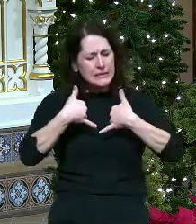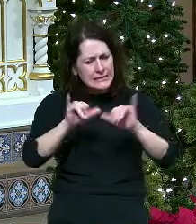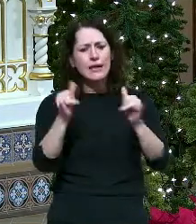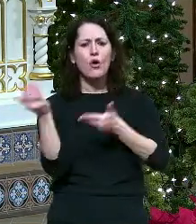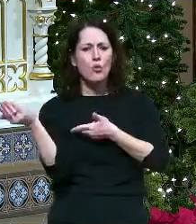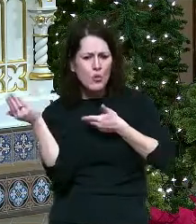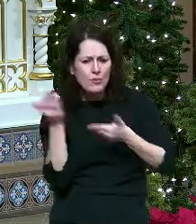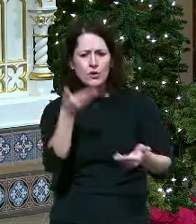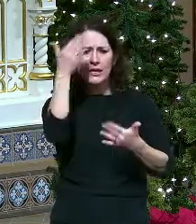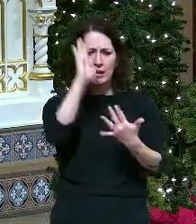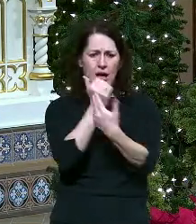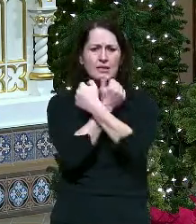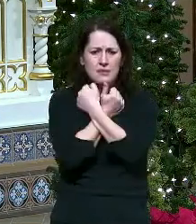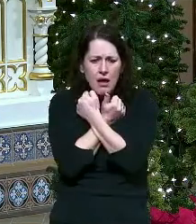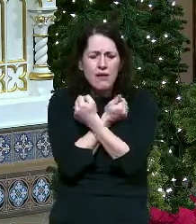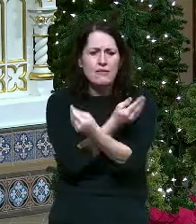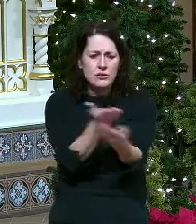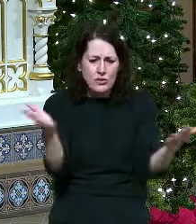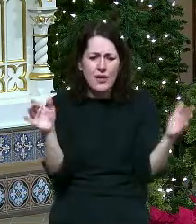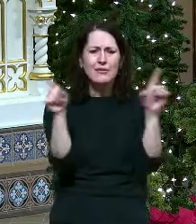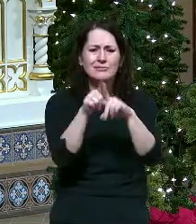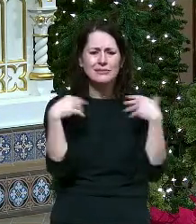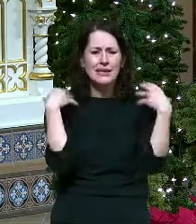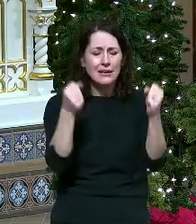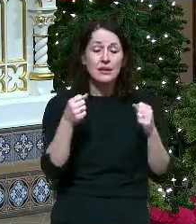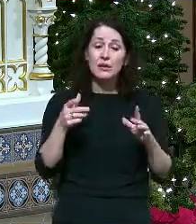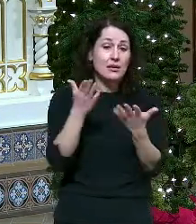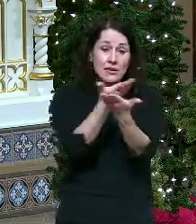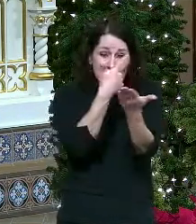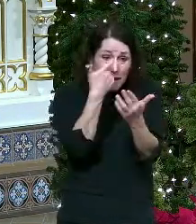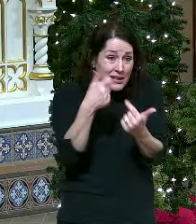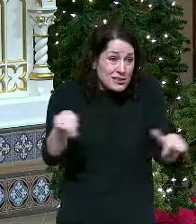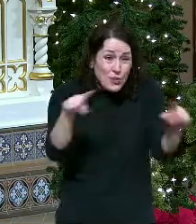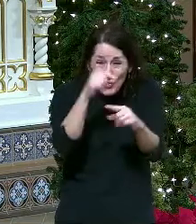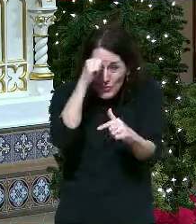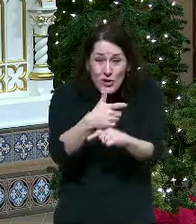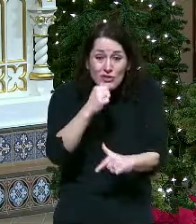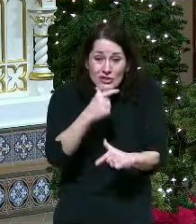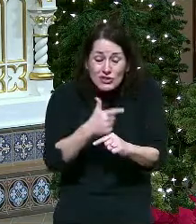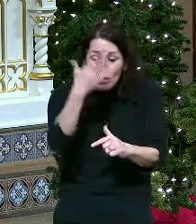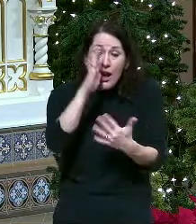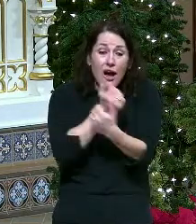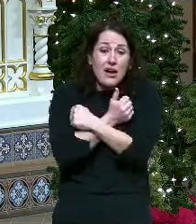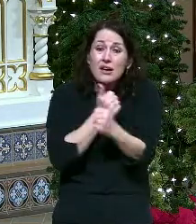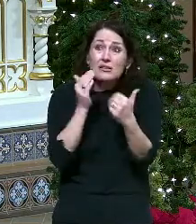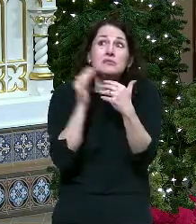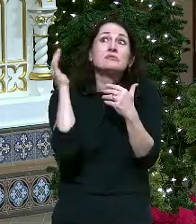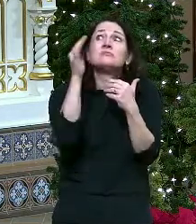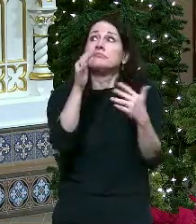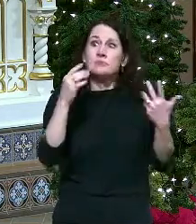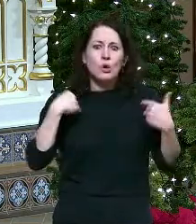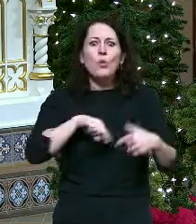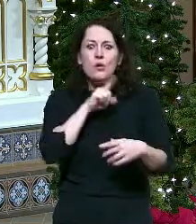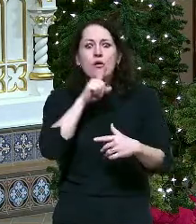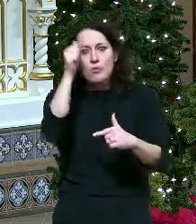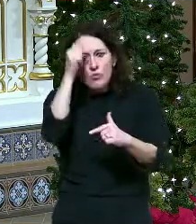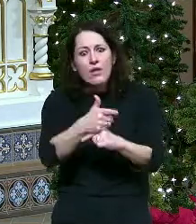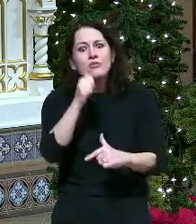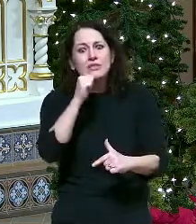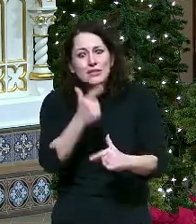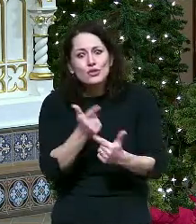As brothers and sisters of a God who loves us so much, we are called into that so that